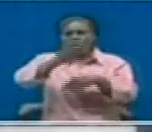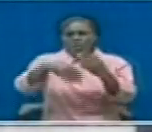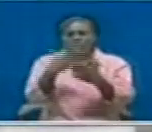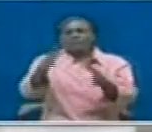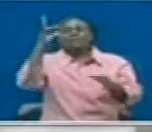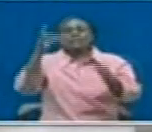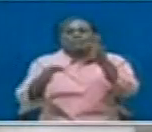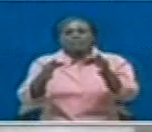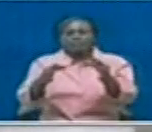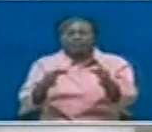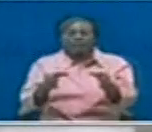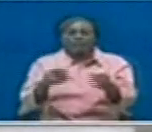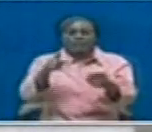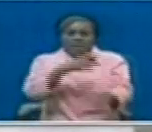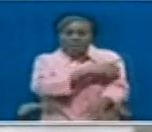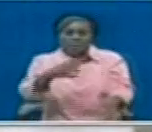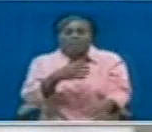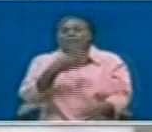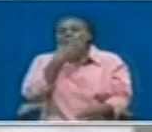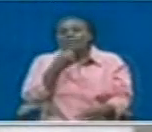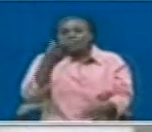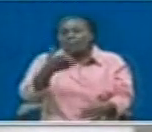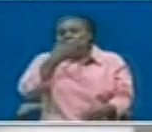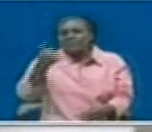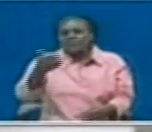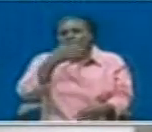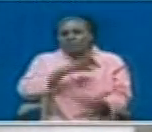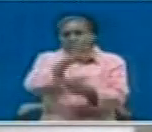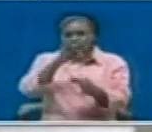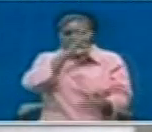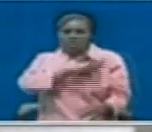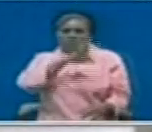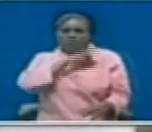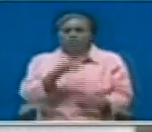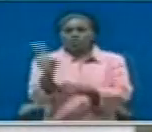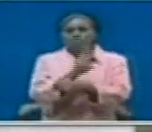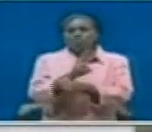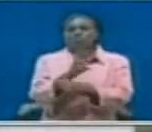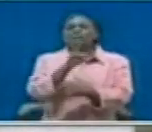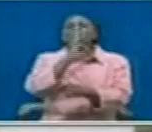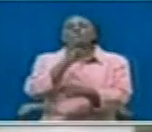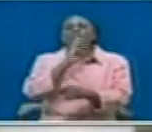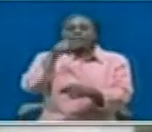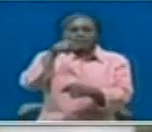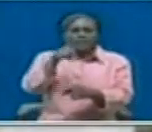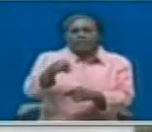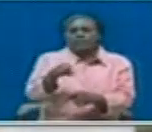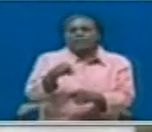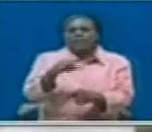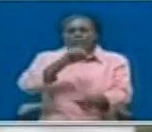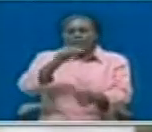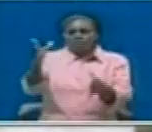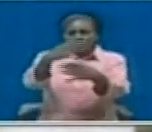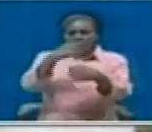inategemea. In order to empower the fishermen to better and profitably utilize the lake, the Agency for Pastoralist